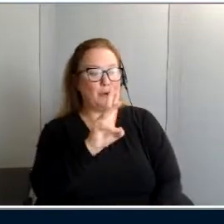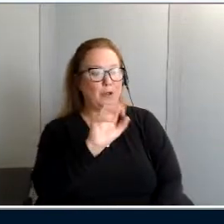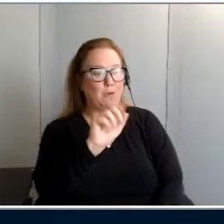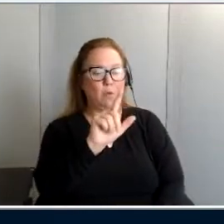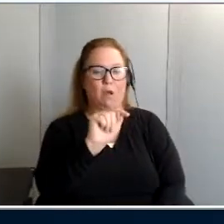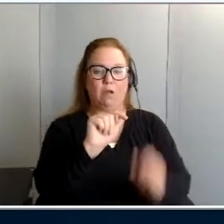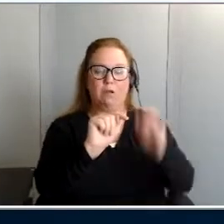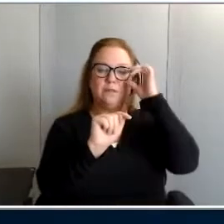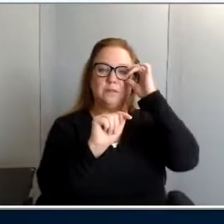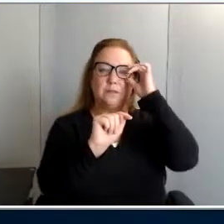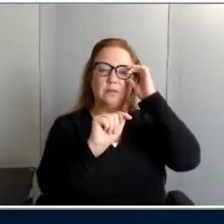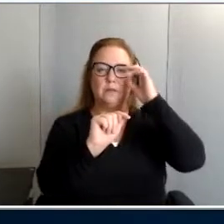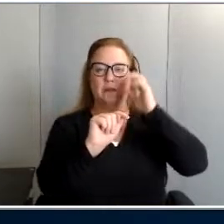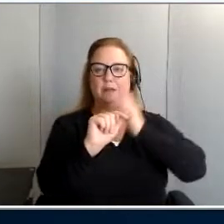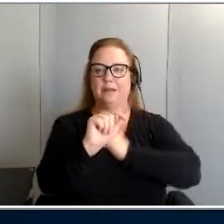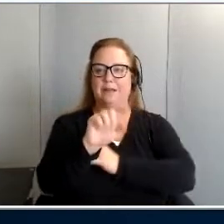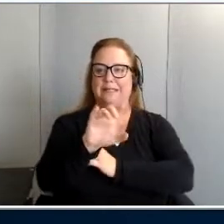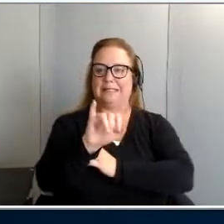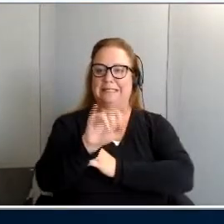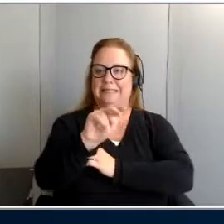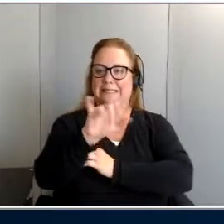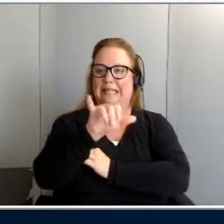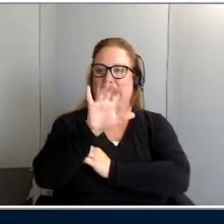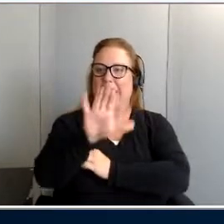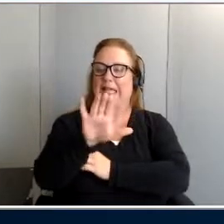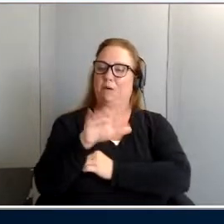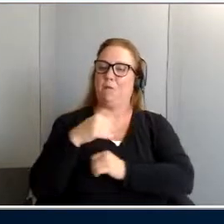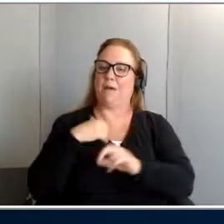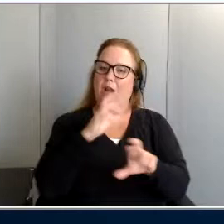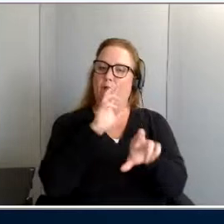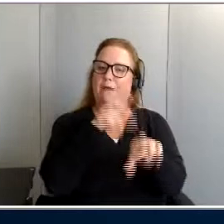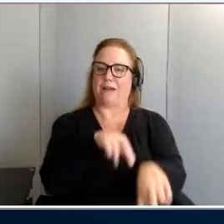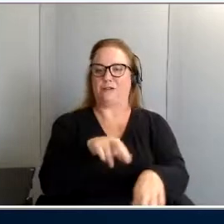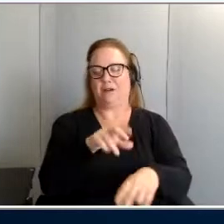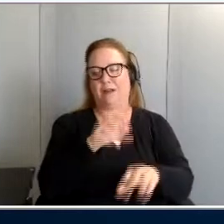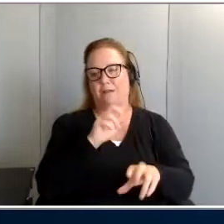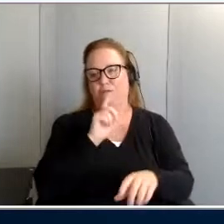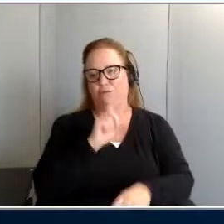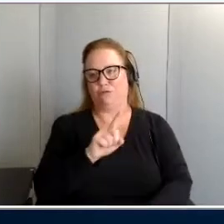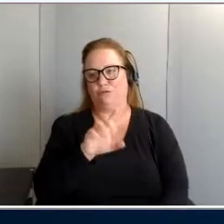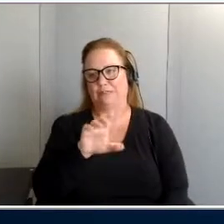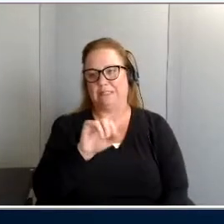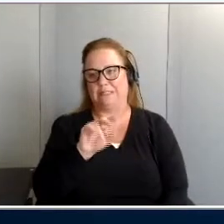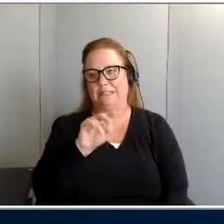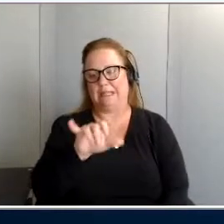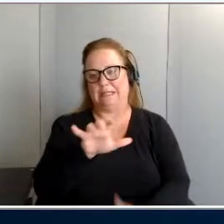reaction does Cindy get up there on the pediatric floor? I would imagine she's very popular.